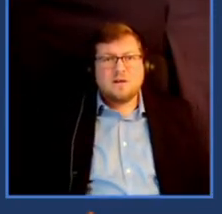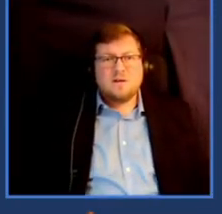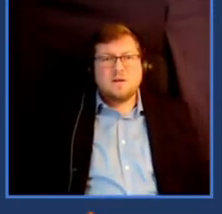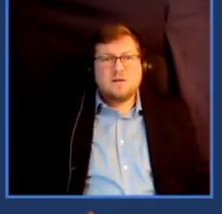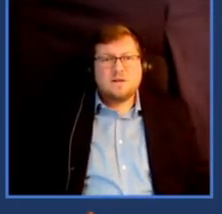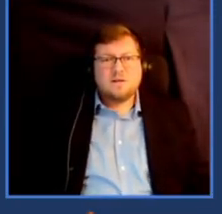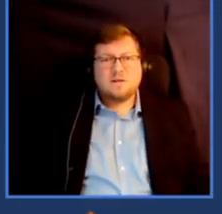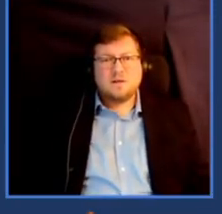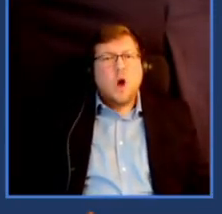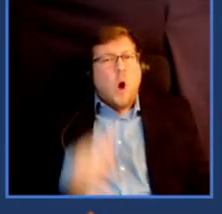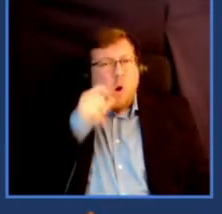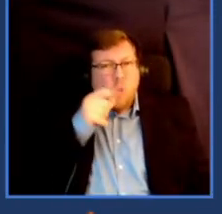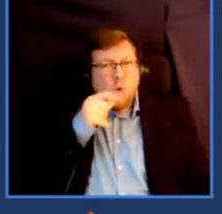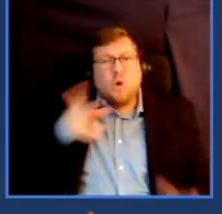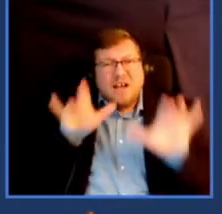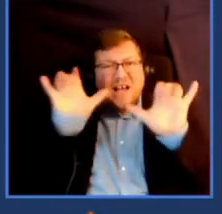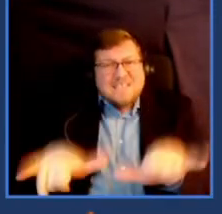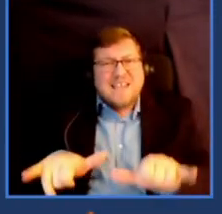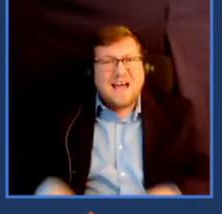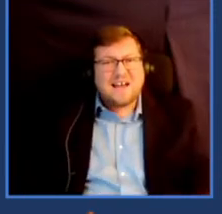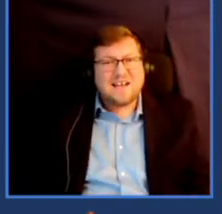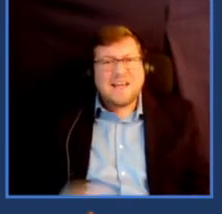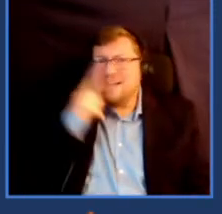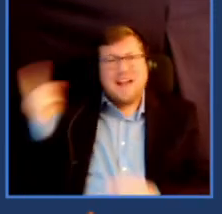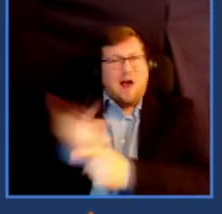Who does that?